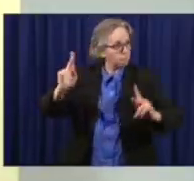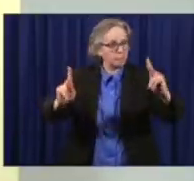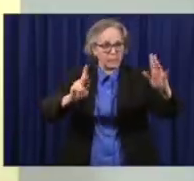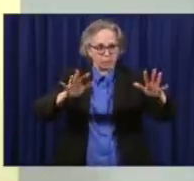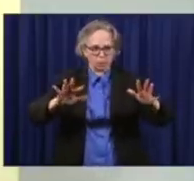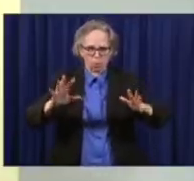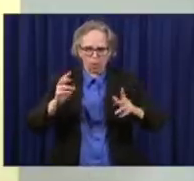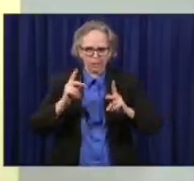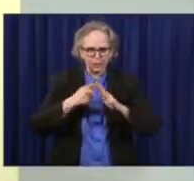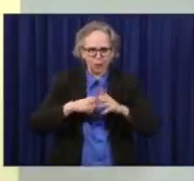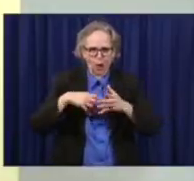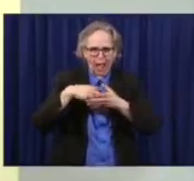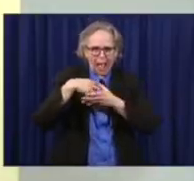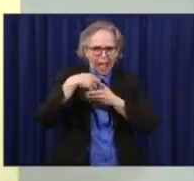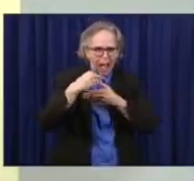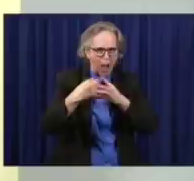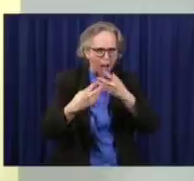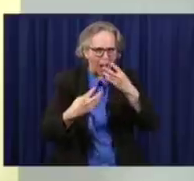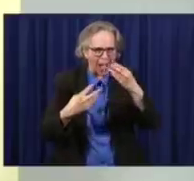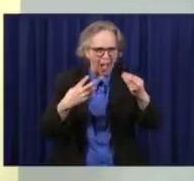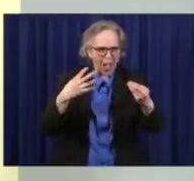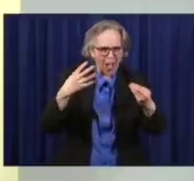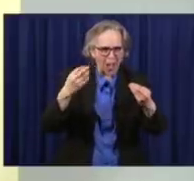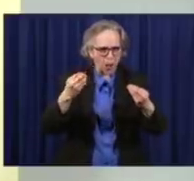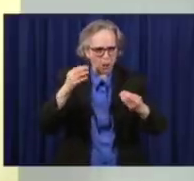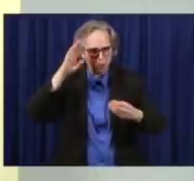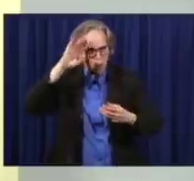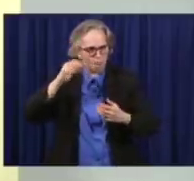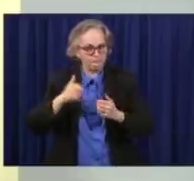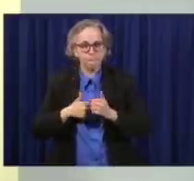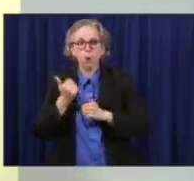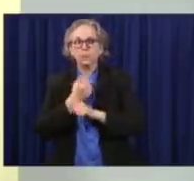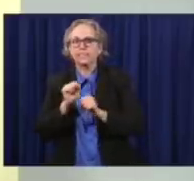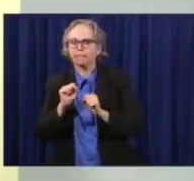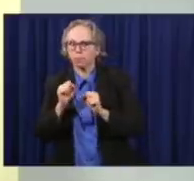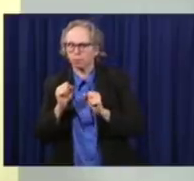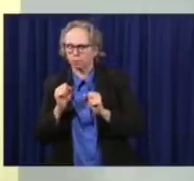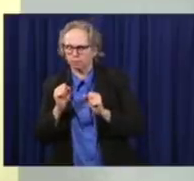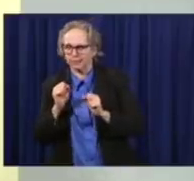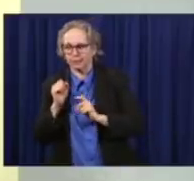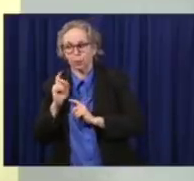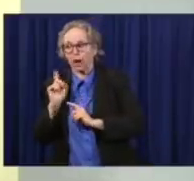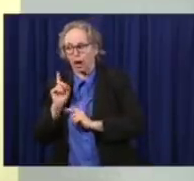know the safest place for them is at home, but when they go out,